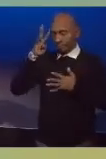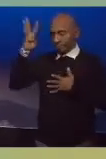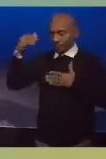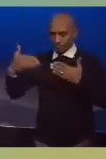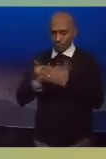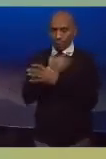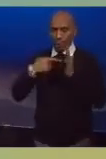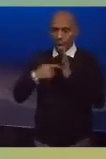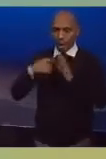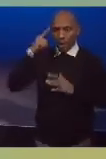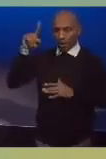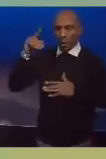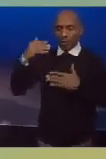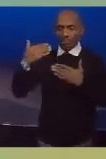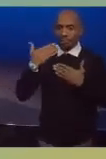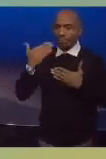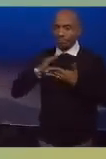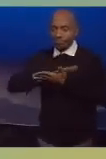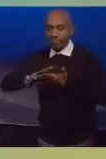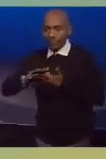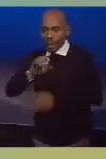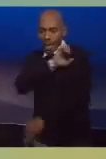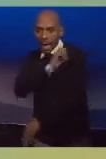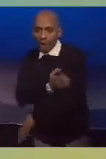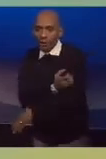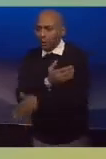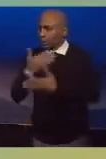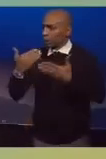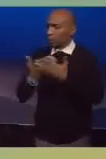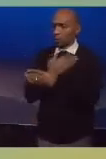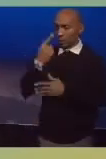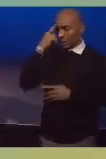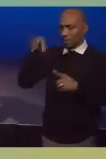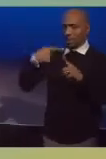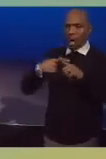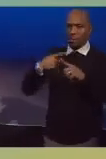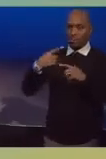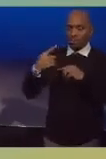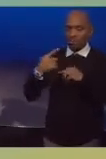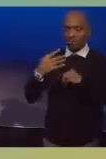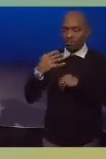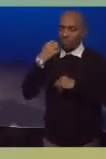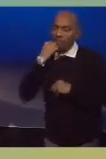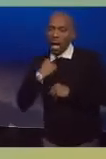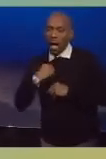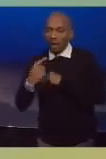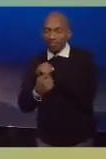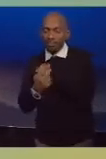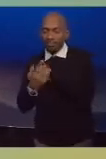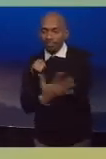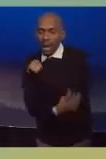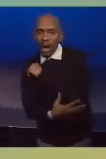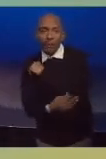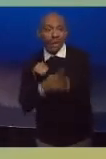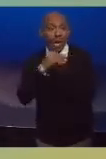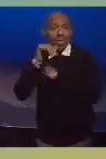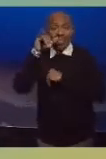energy generation, new ways of thinking about poverty alleviation, and it is